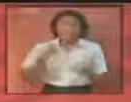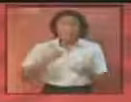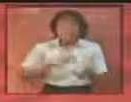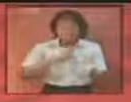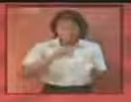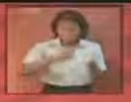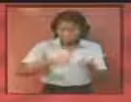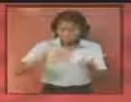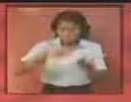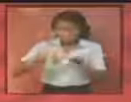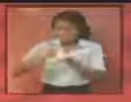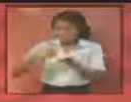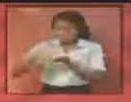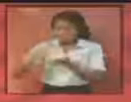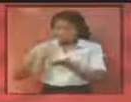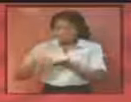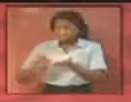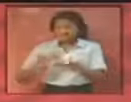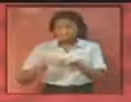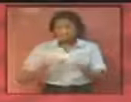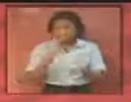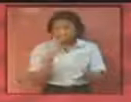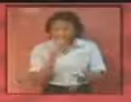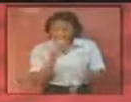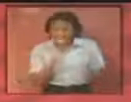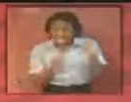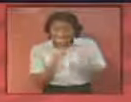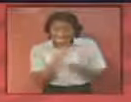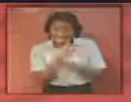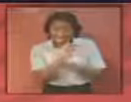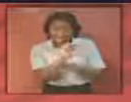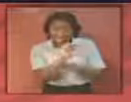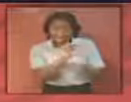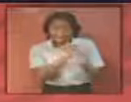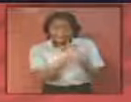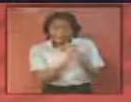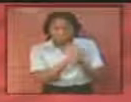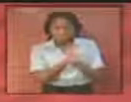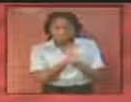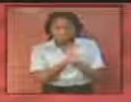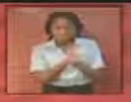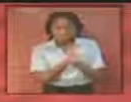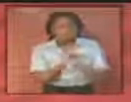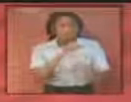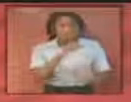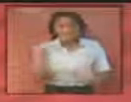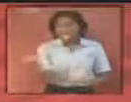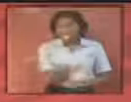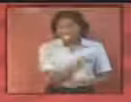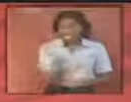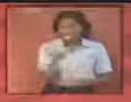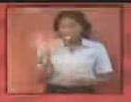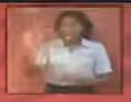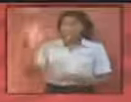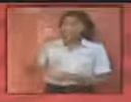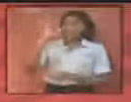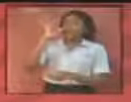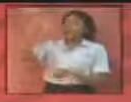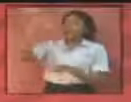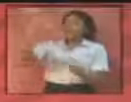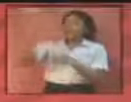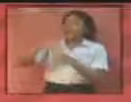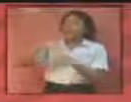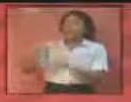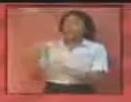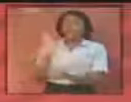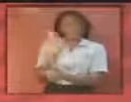is not the same as PCR testing. PCR testing is used to detect whether a particular virus is present or